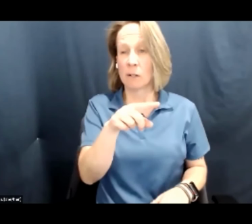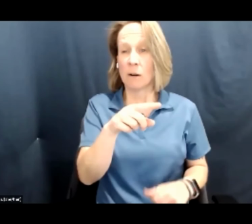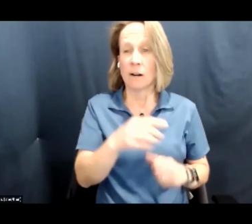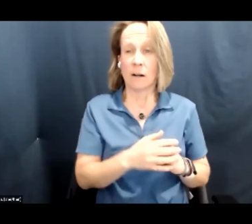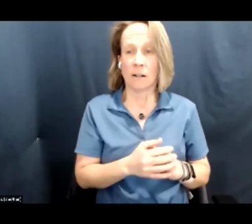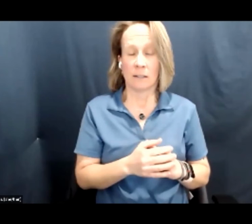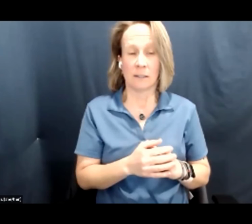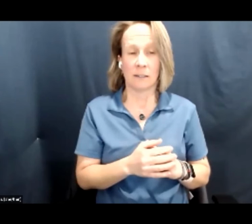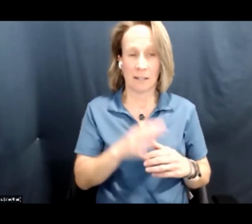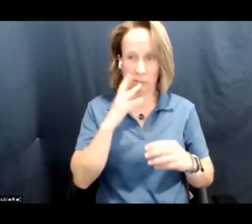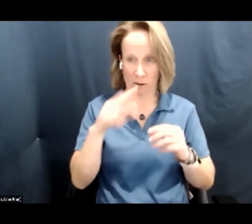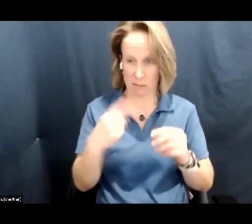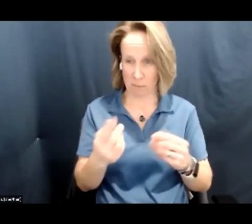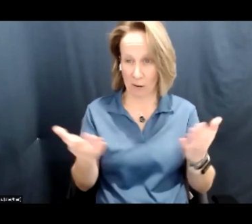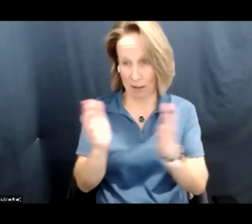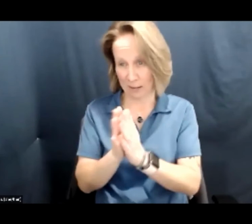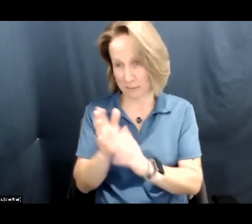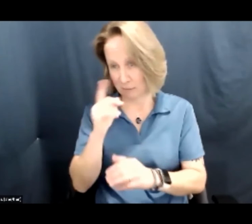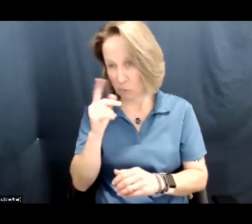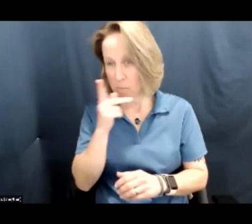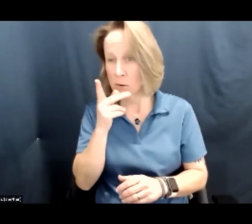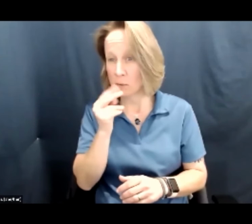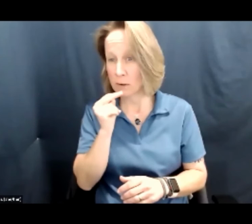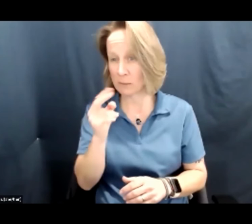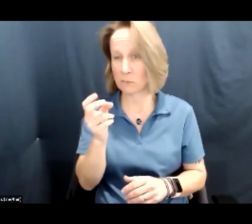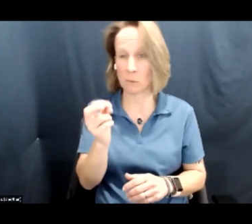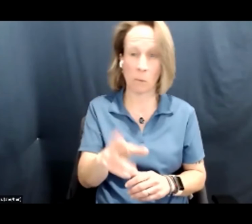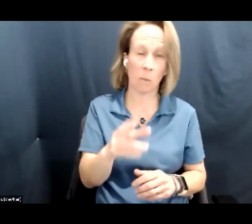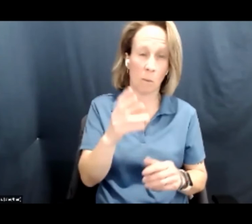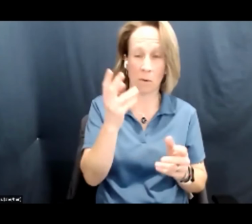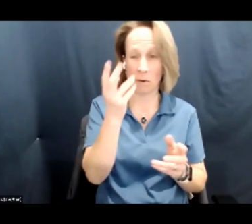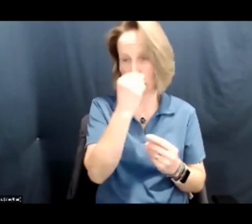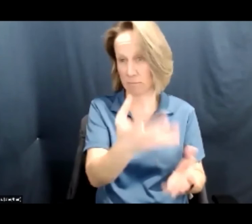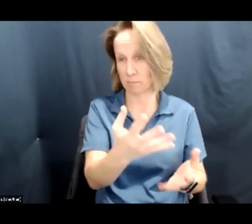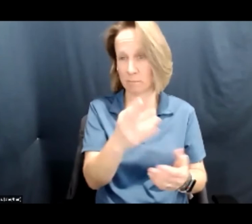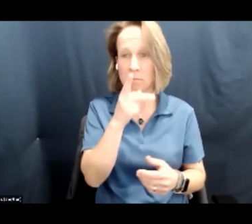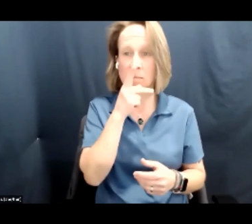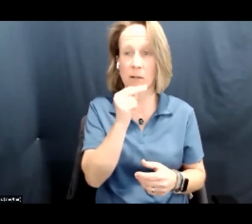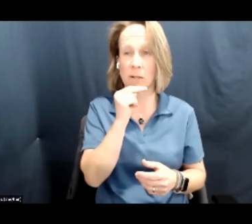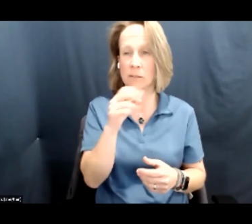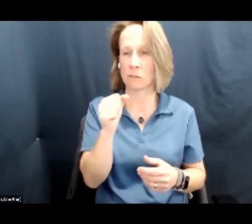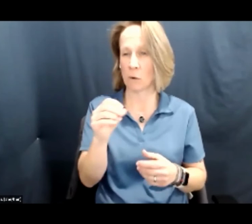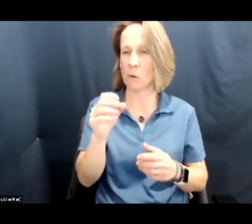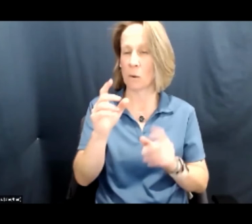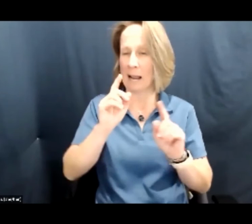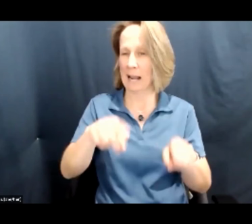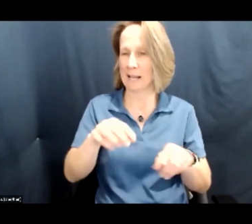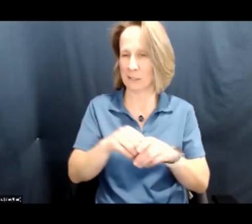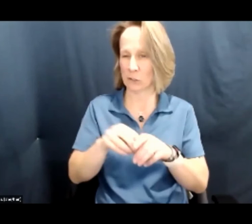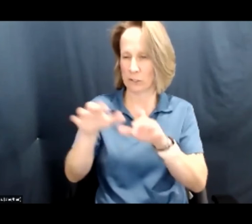pronouns already today, which is great. And so I want you to answer in the chat, why are pronouns and names important?